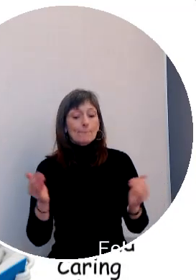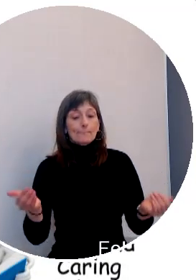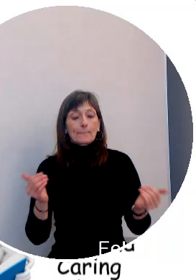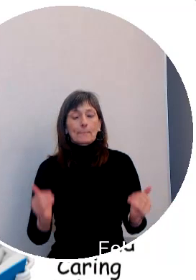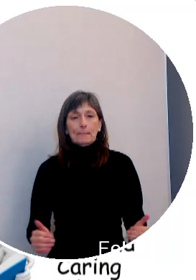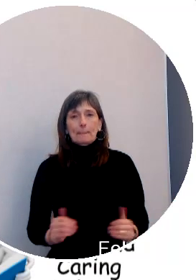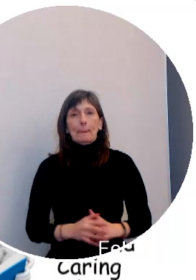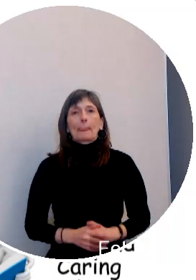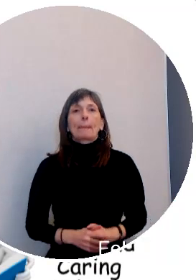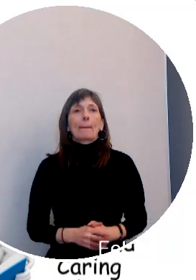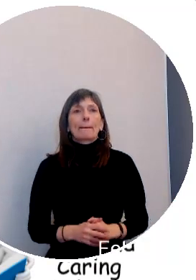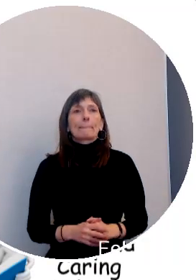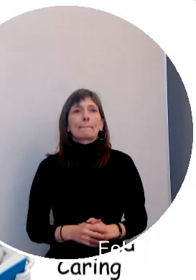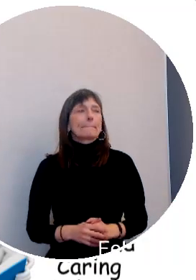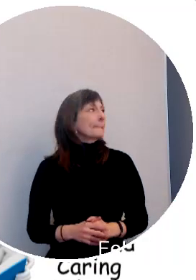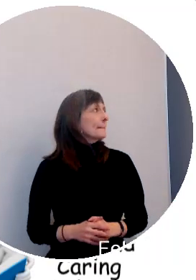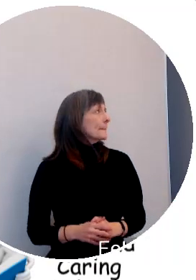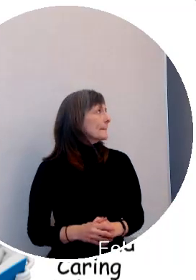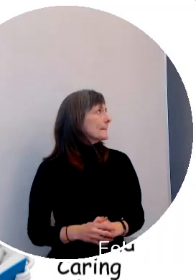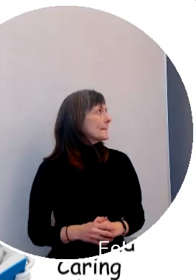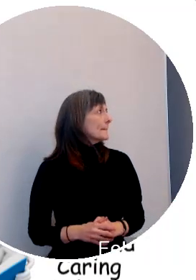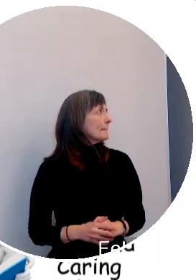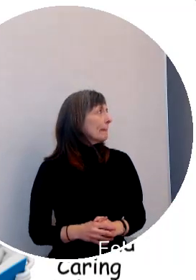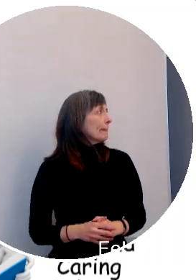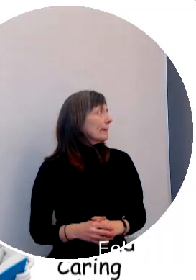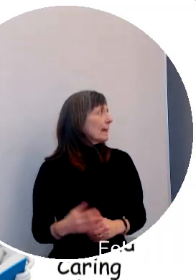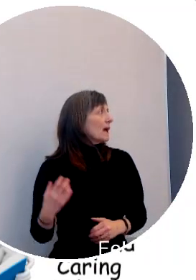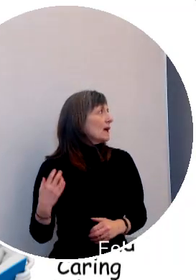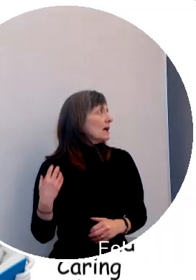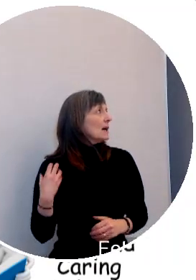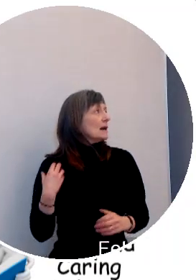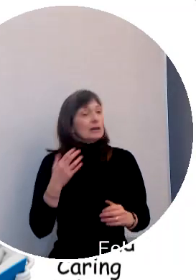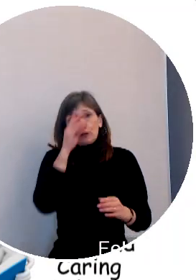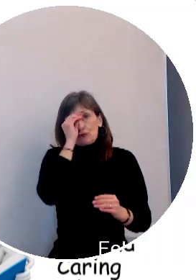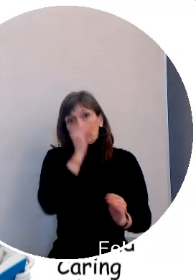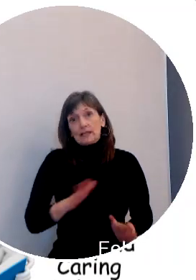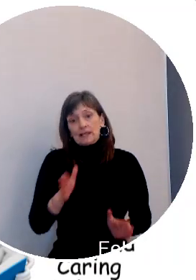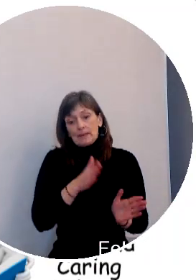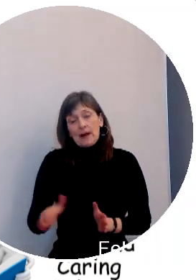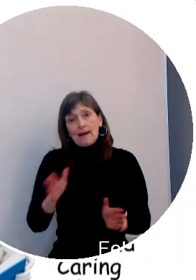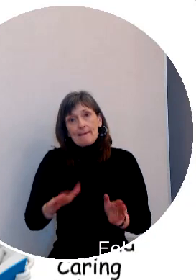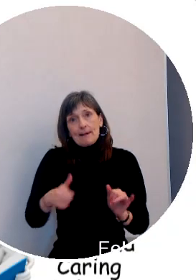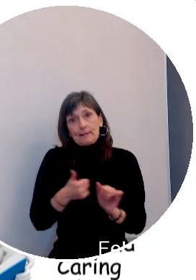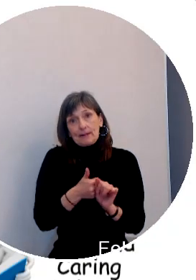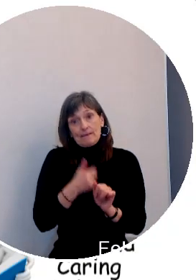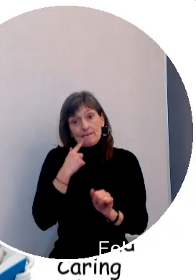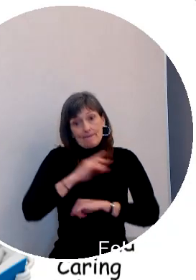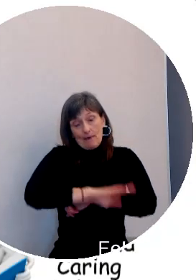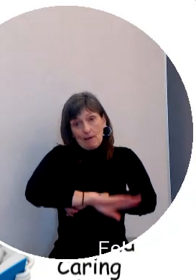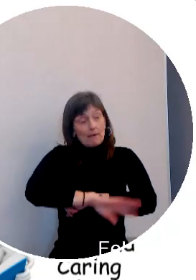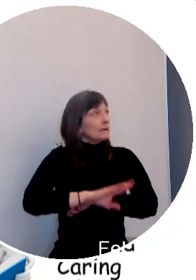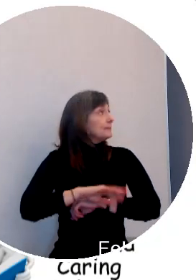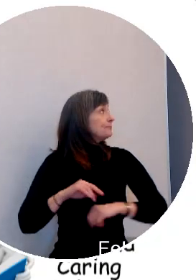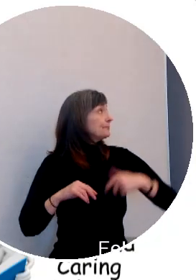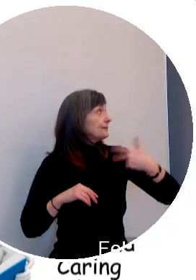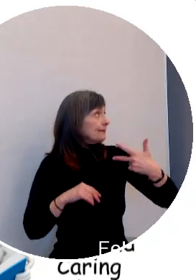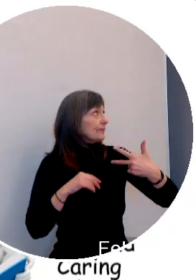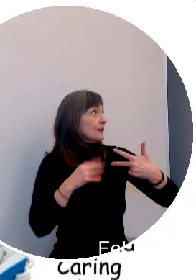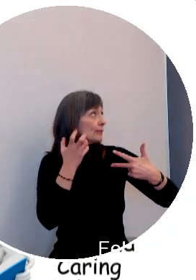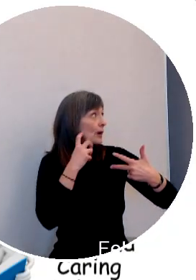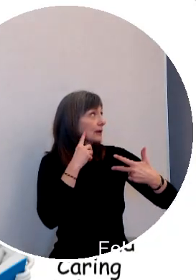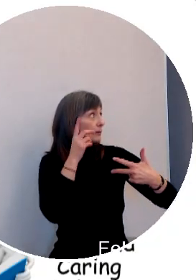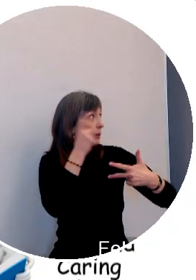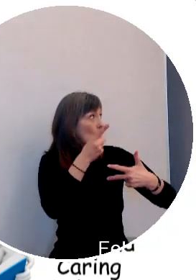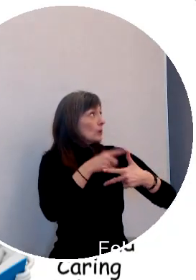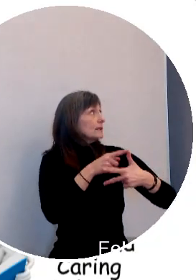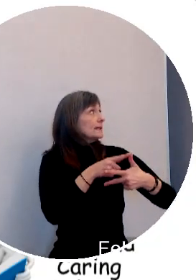Moving now to the strategic plan update for the fall. Once again, our 3 pillars: student success, safe and